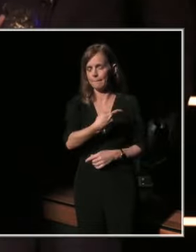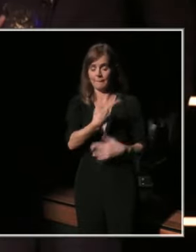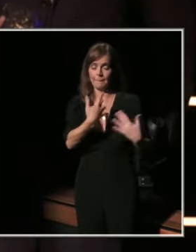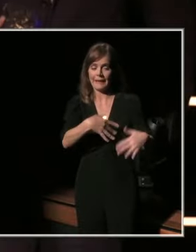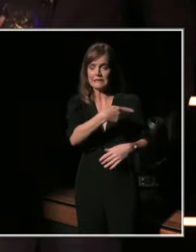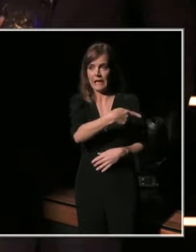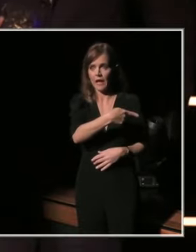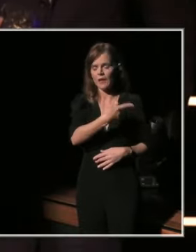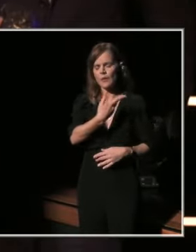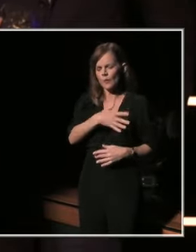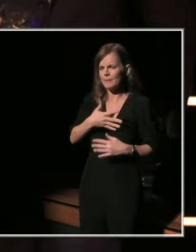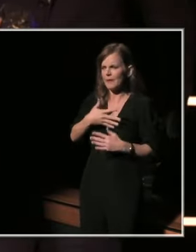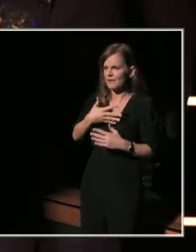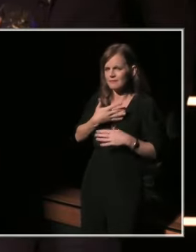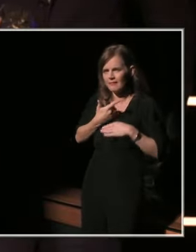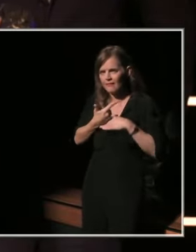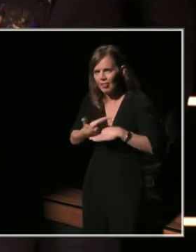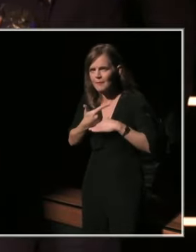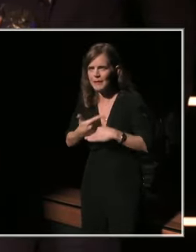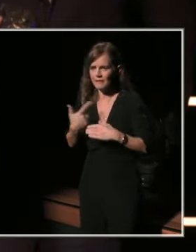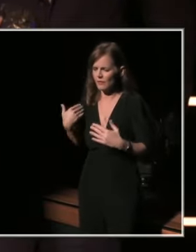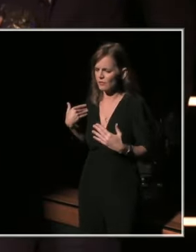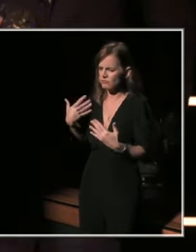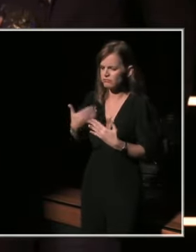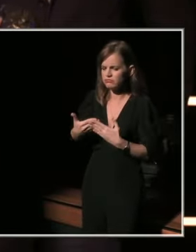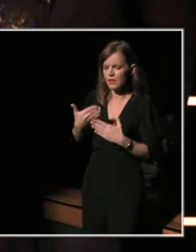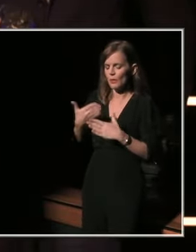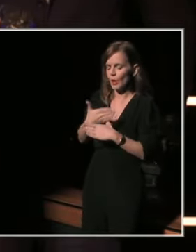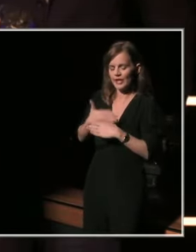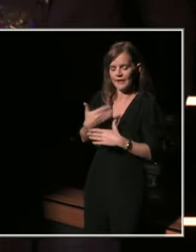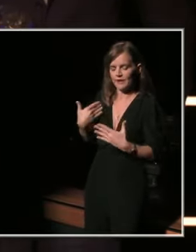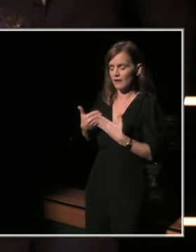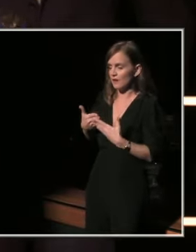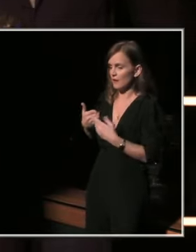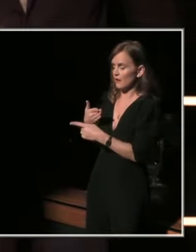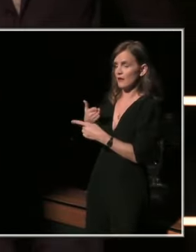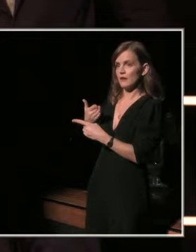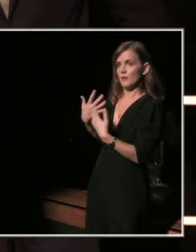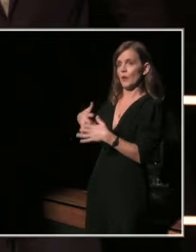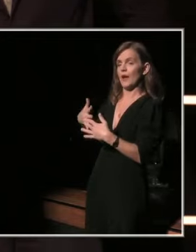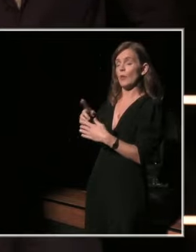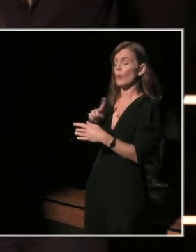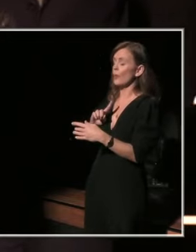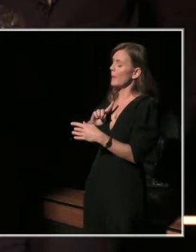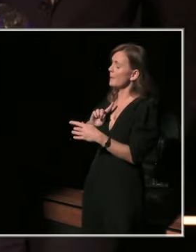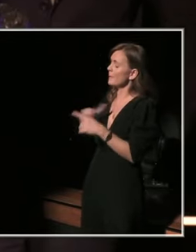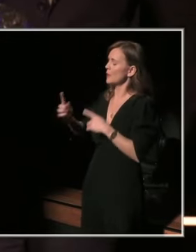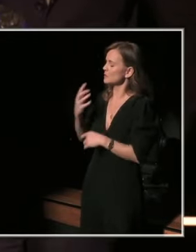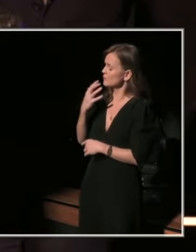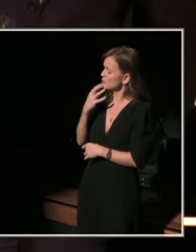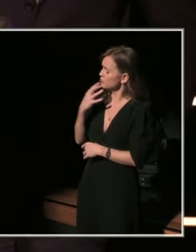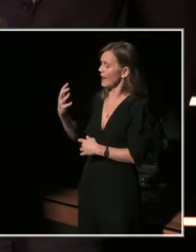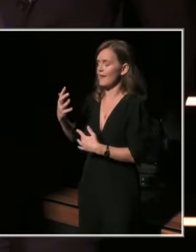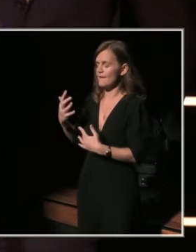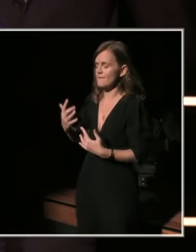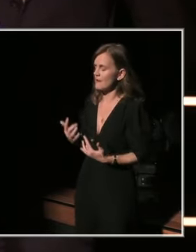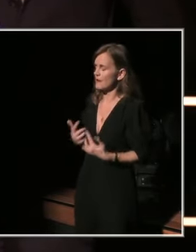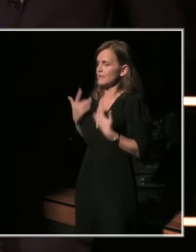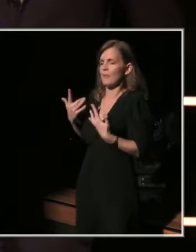have been doing this a long time, and we both agreed, didn't we, that she's one of the bravest, most inspiring people we have ever